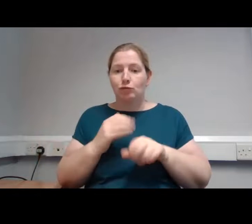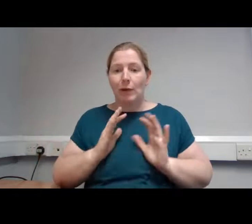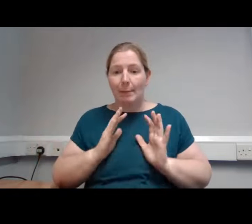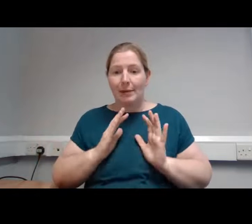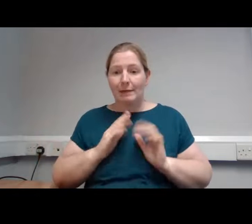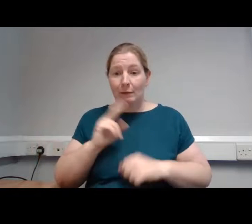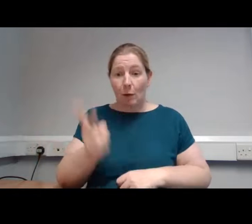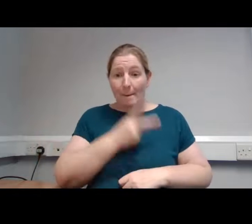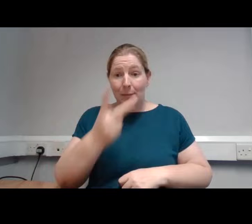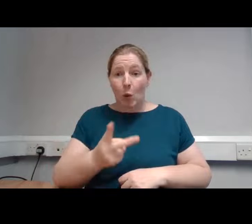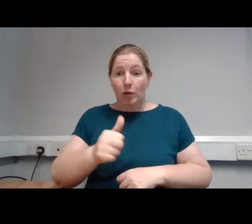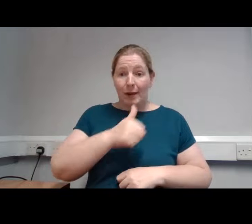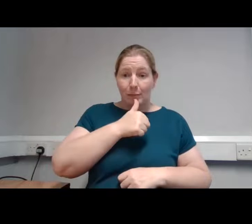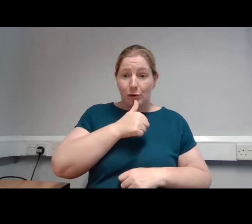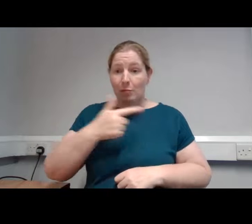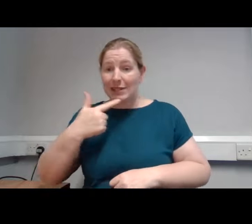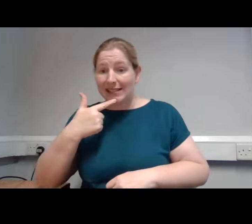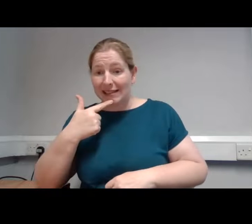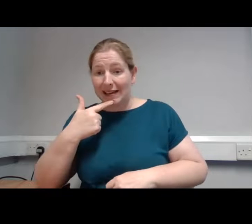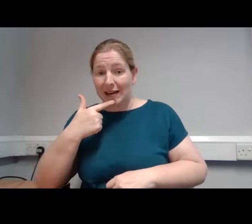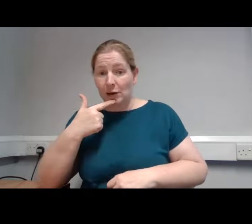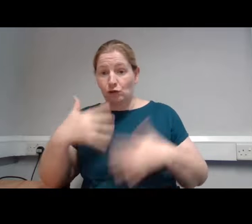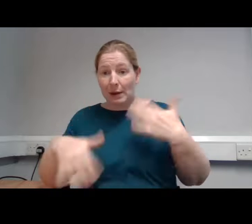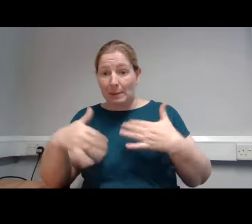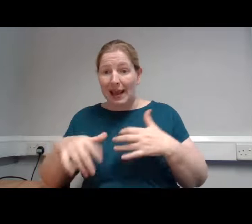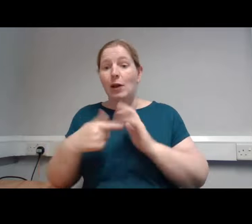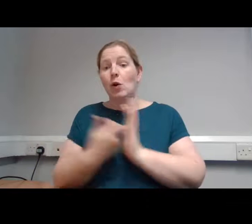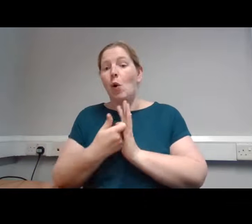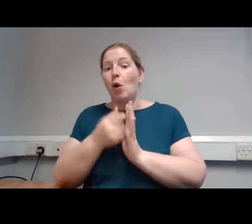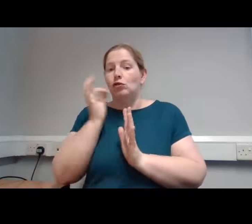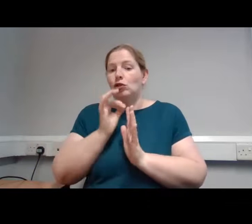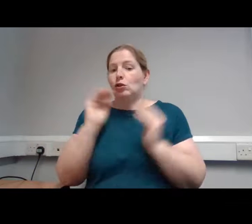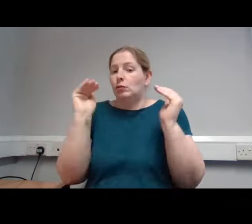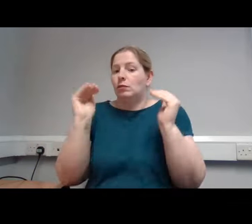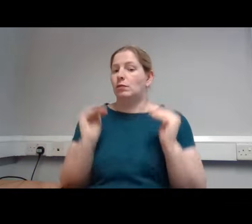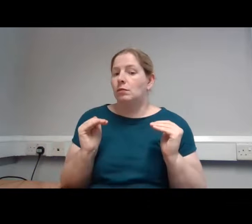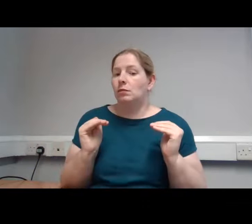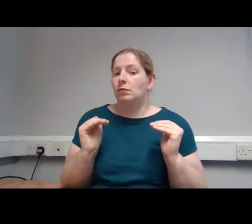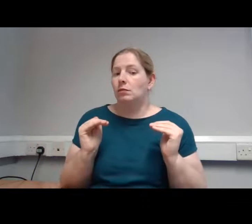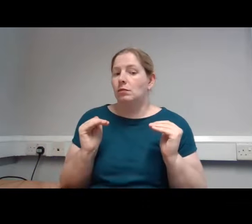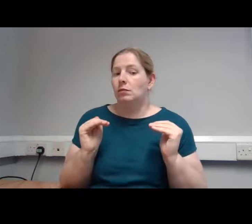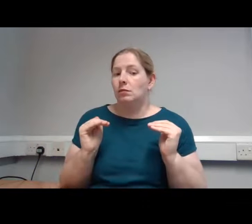primary chronic pain, or simply to keep it to a benefit greater